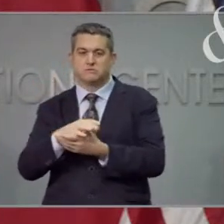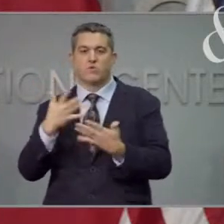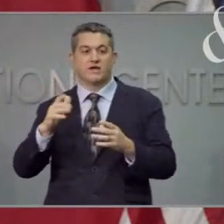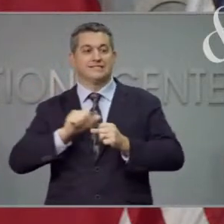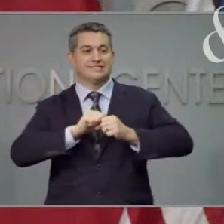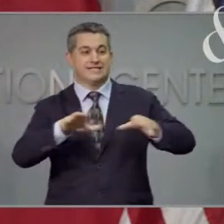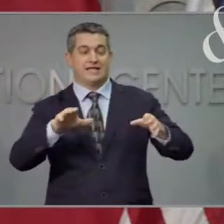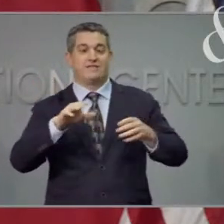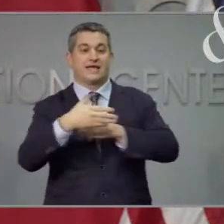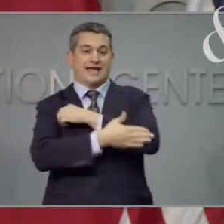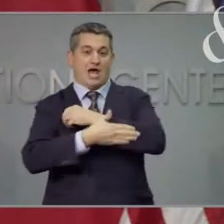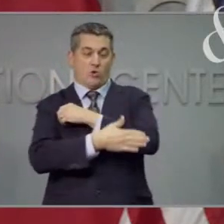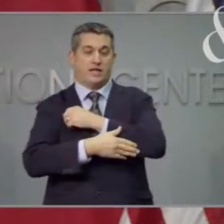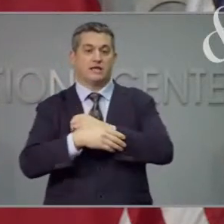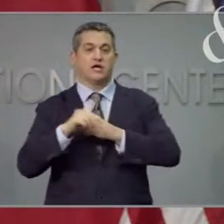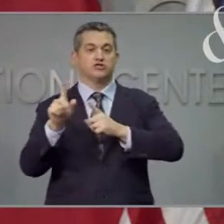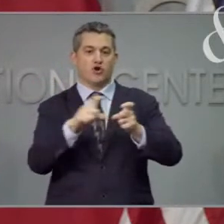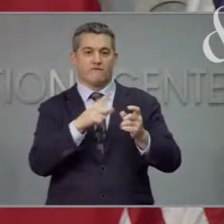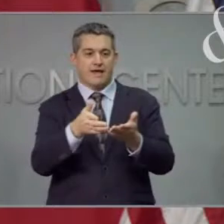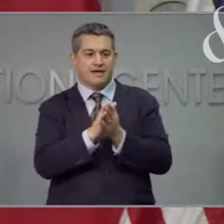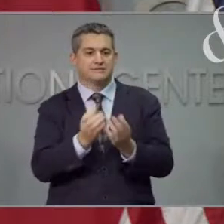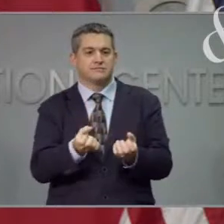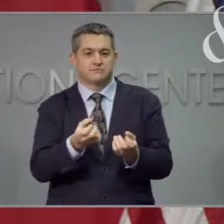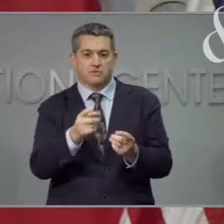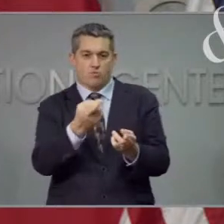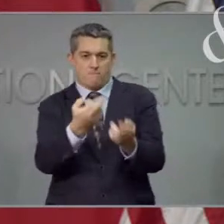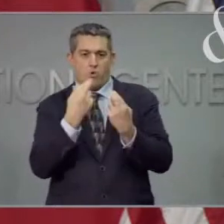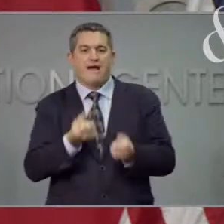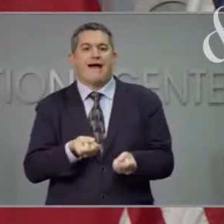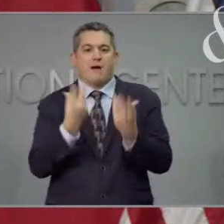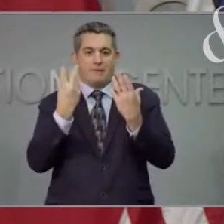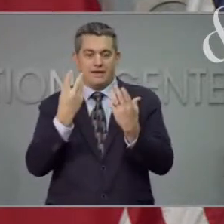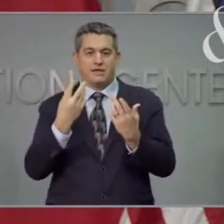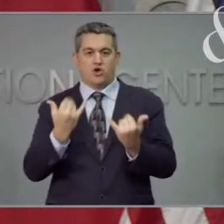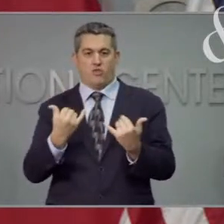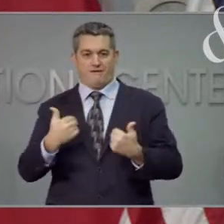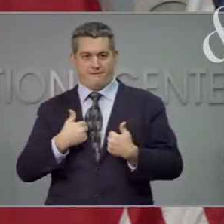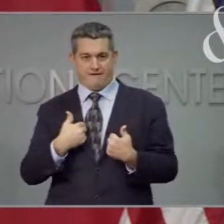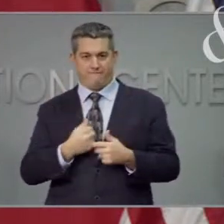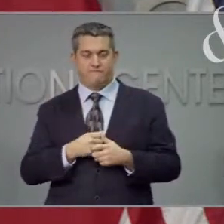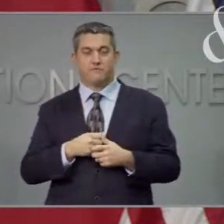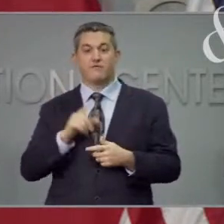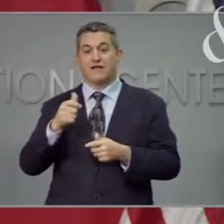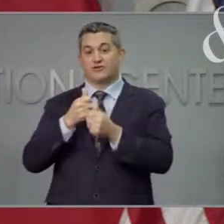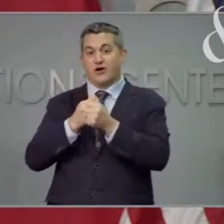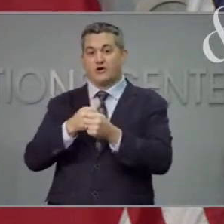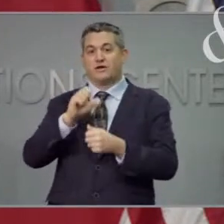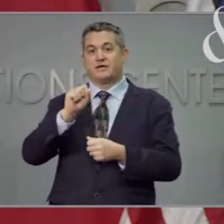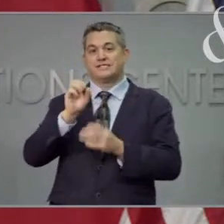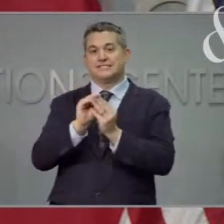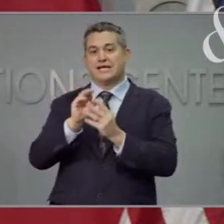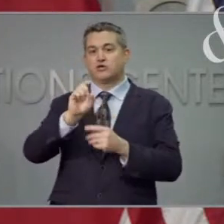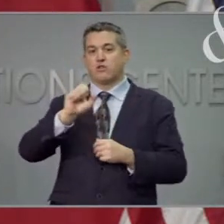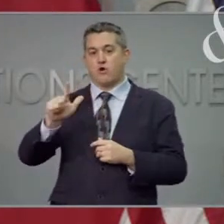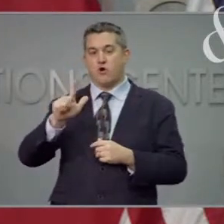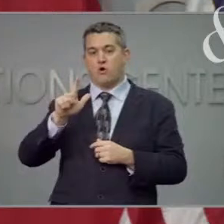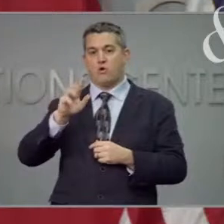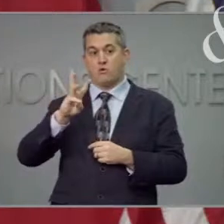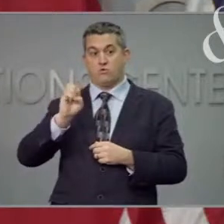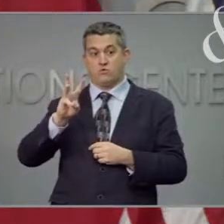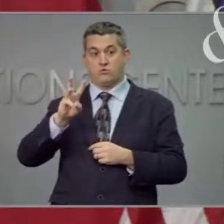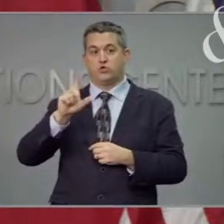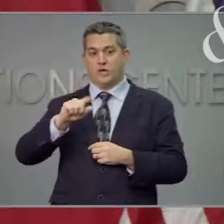us the count on the provisional ballots, and in compliance with Session Law 2020-17, we will have